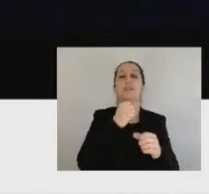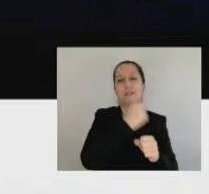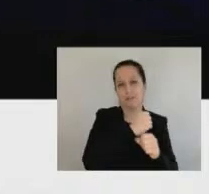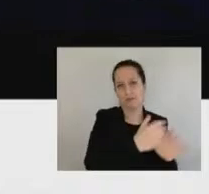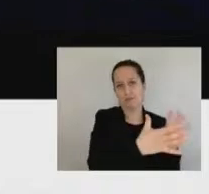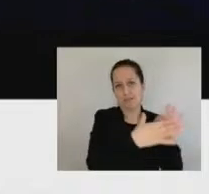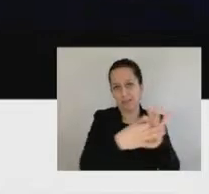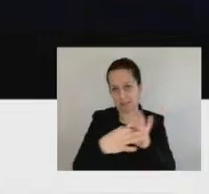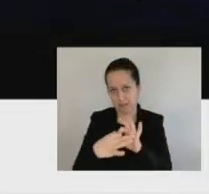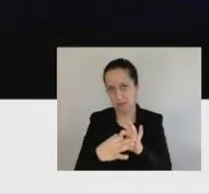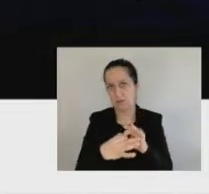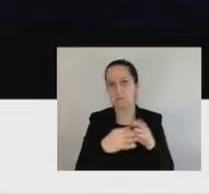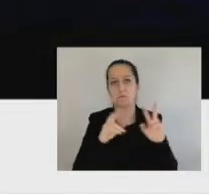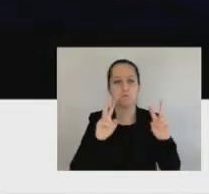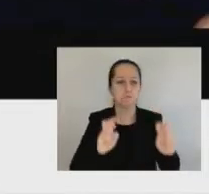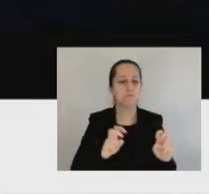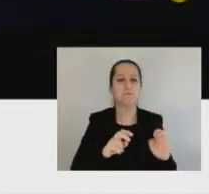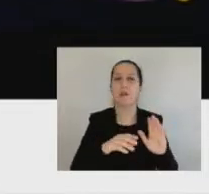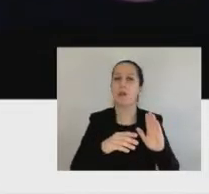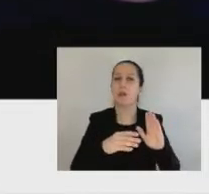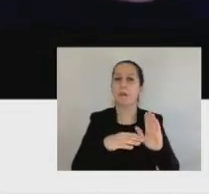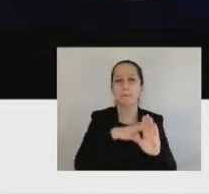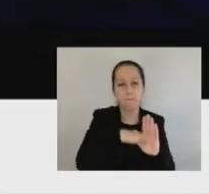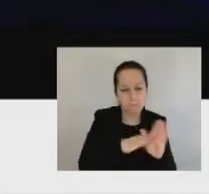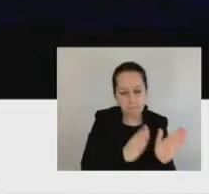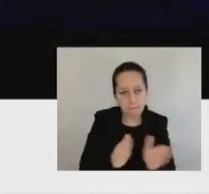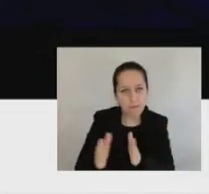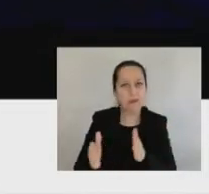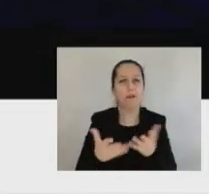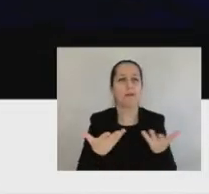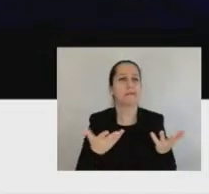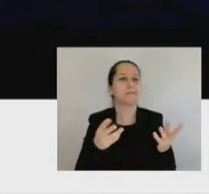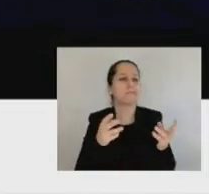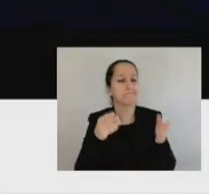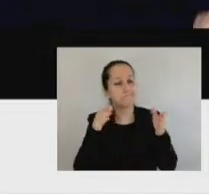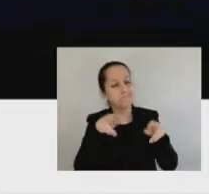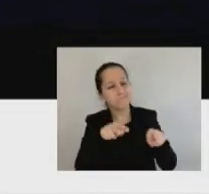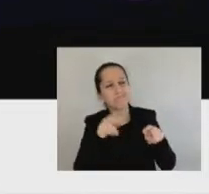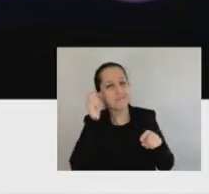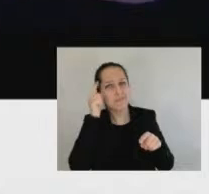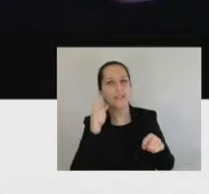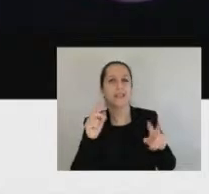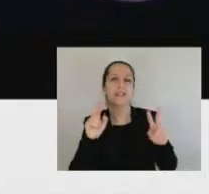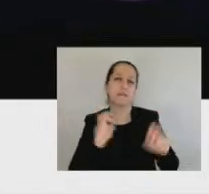Intersectoral work, that's the first one. Policies, plans, and programs